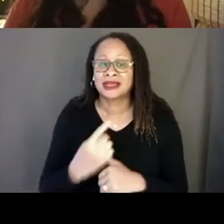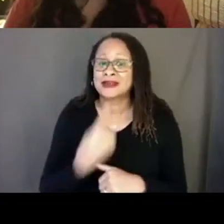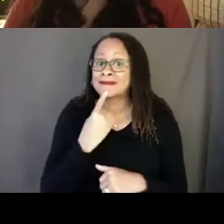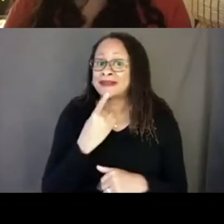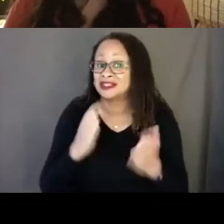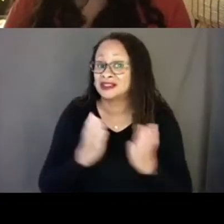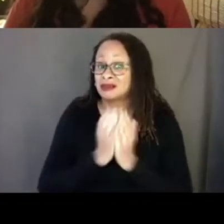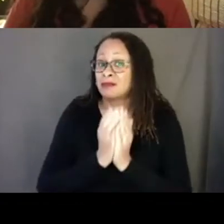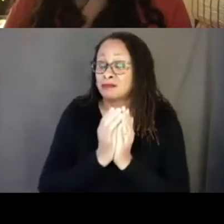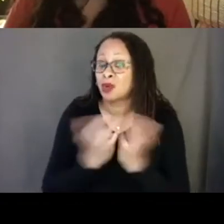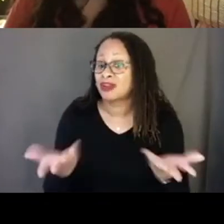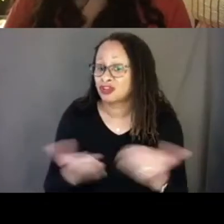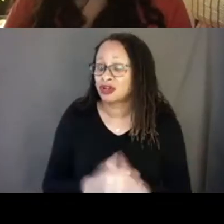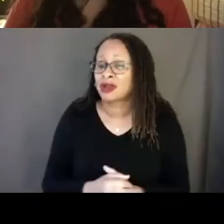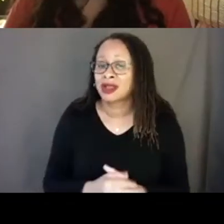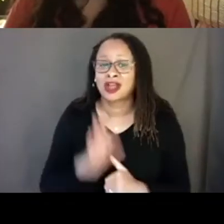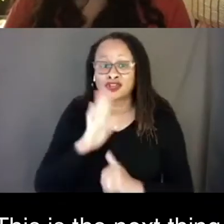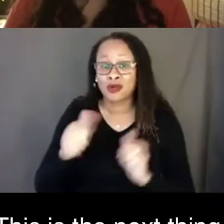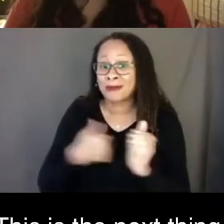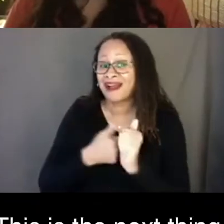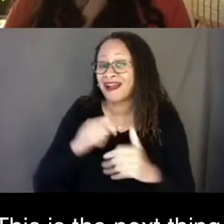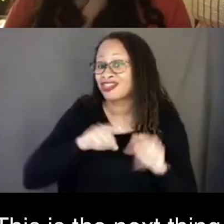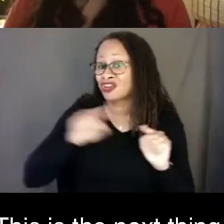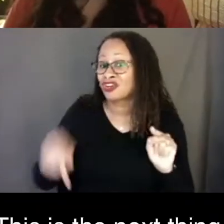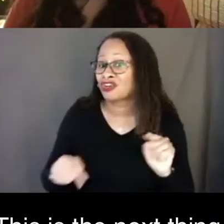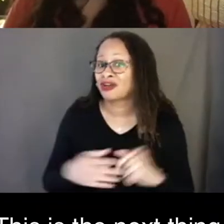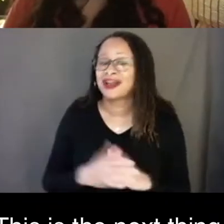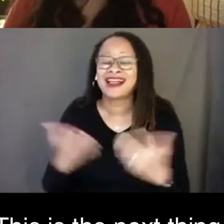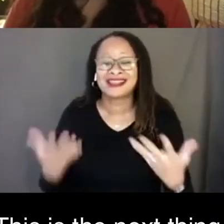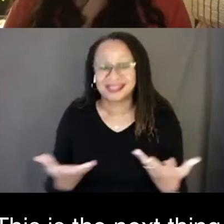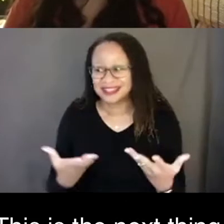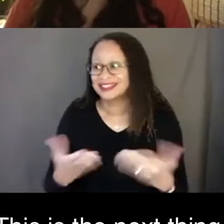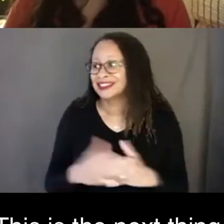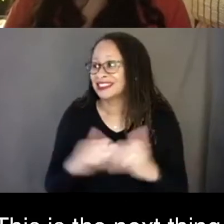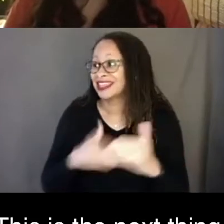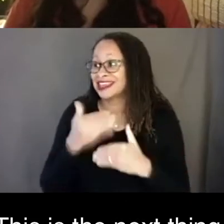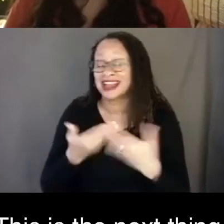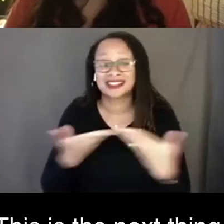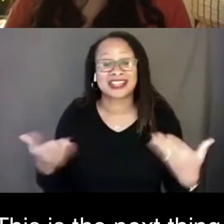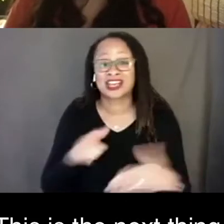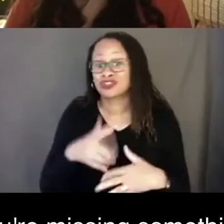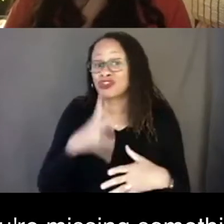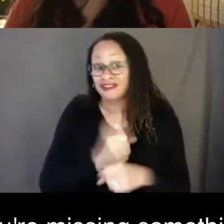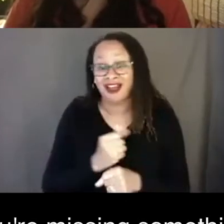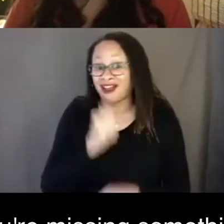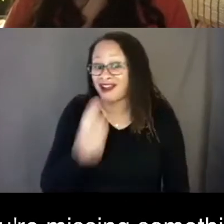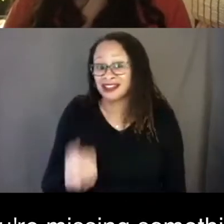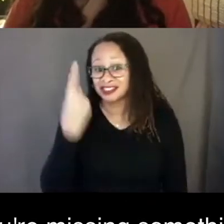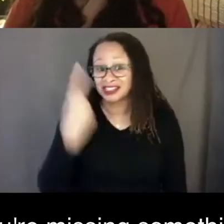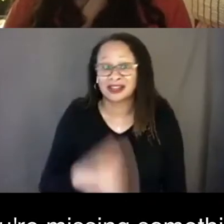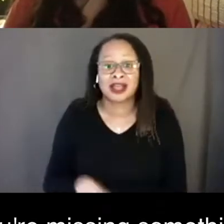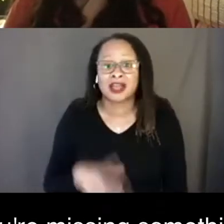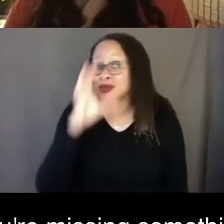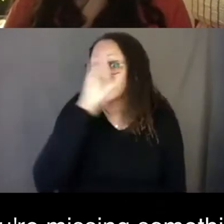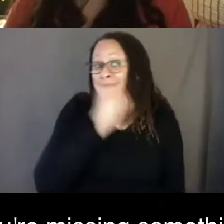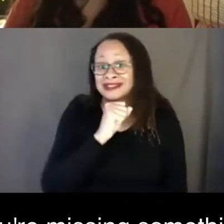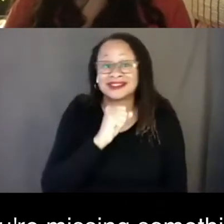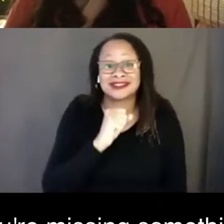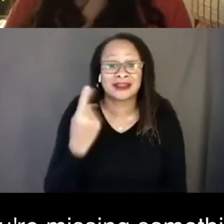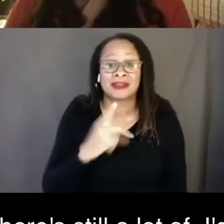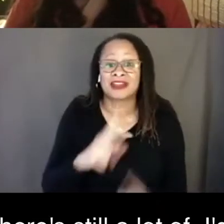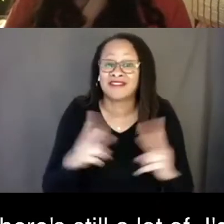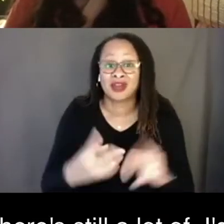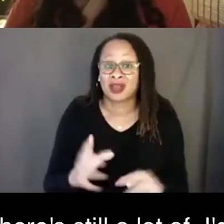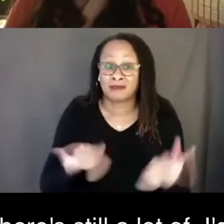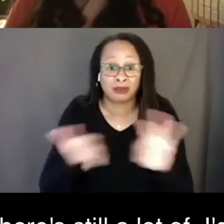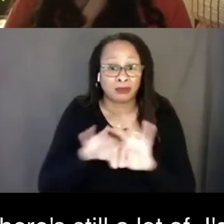here. You're like, you're behind the curve. This is the next thing and you're not getting it. You're missing something really important. But